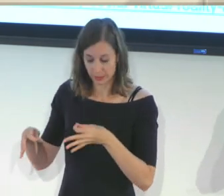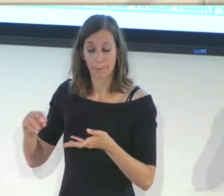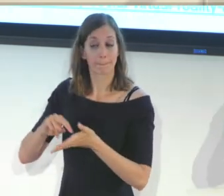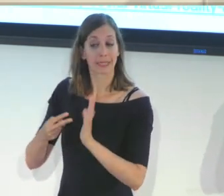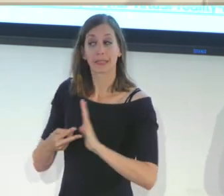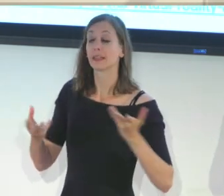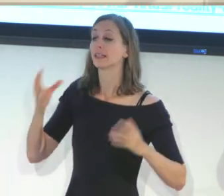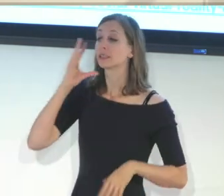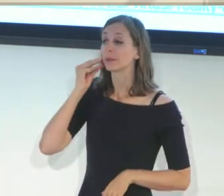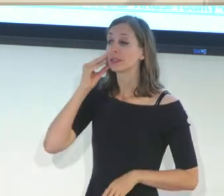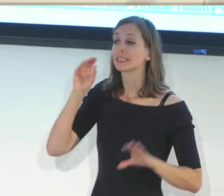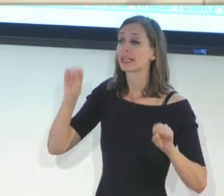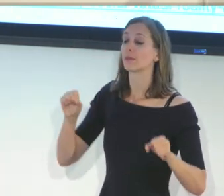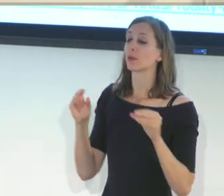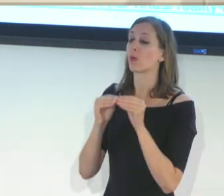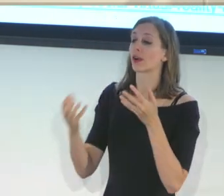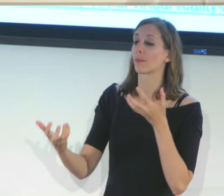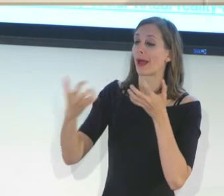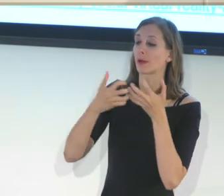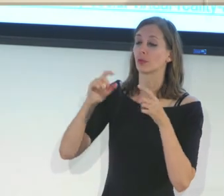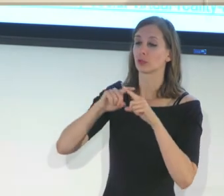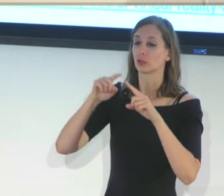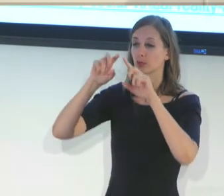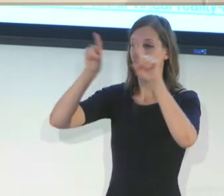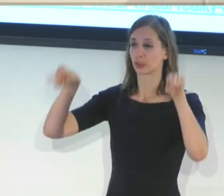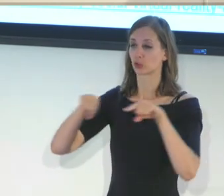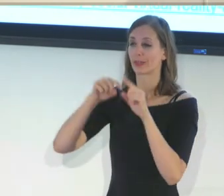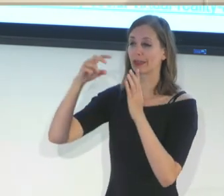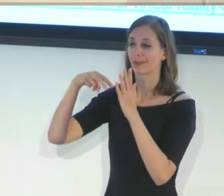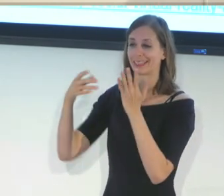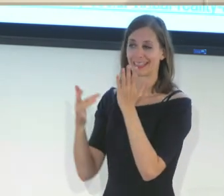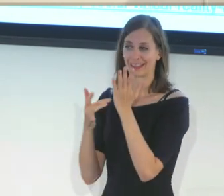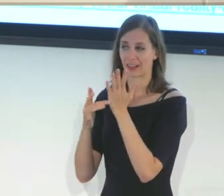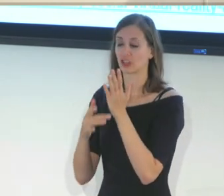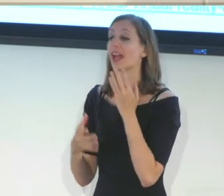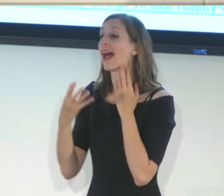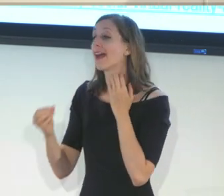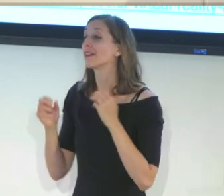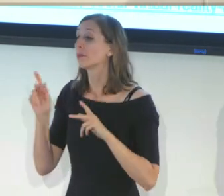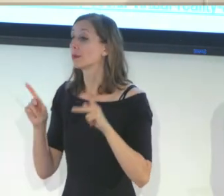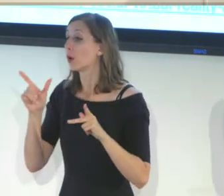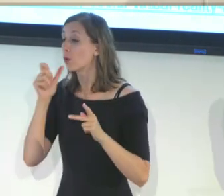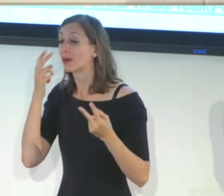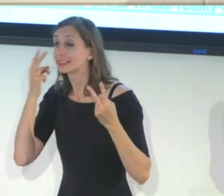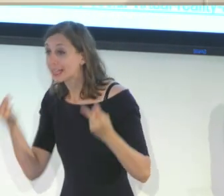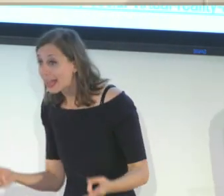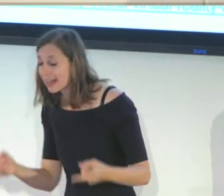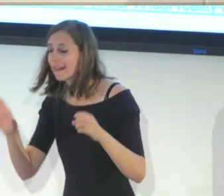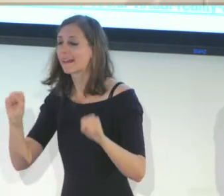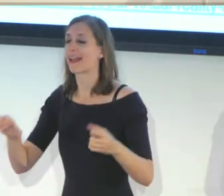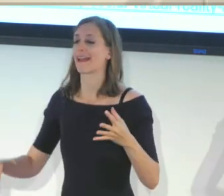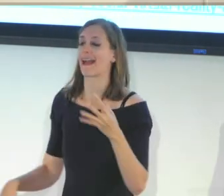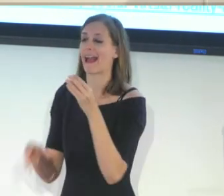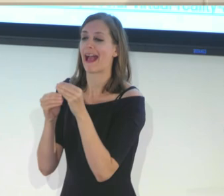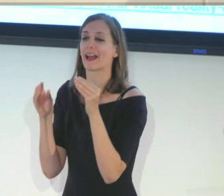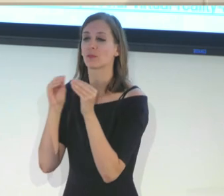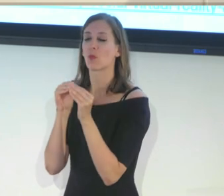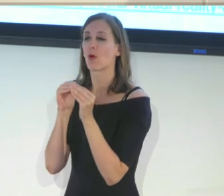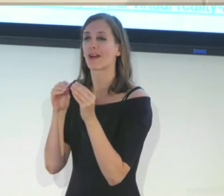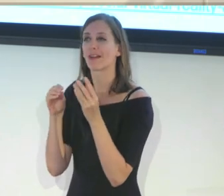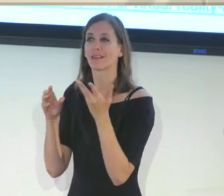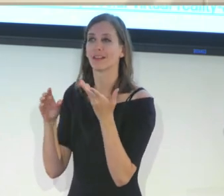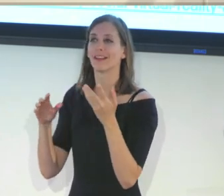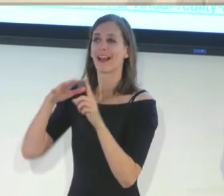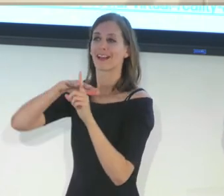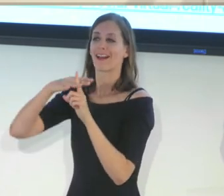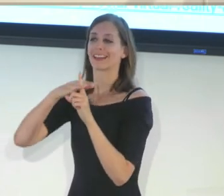more compatible with screen readers, and so that people in the space who were sighted could actually add additional context and details for those who